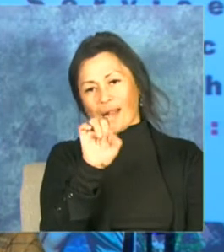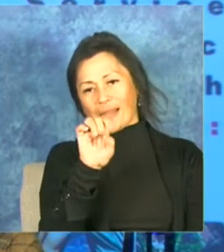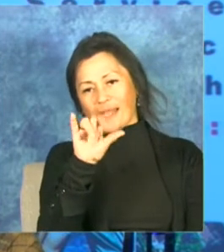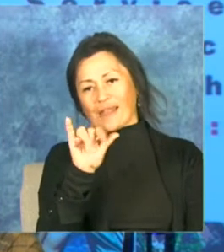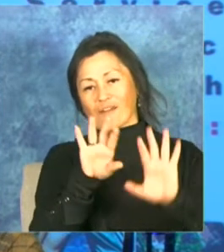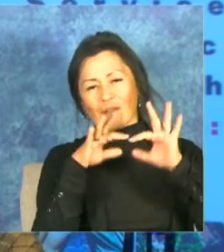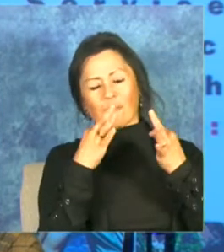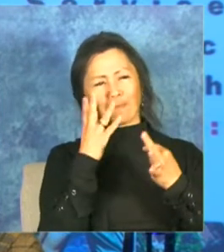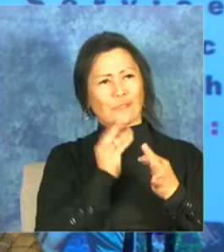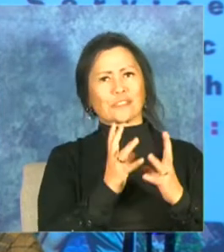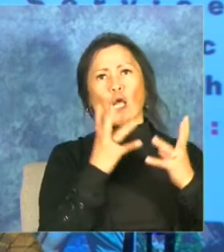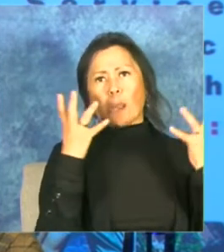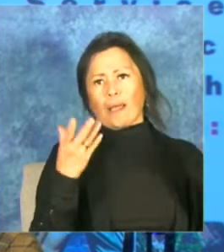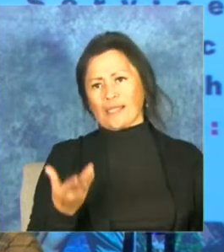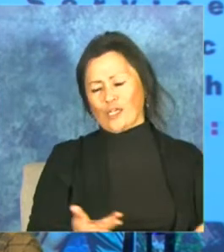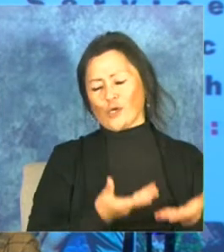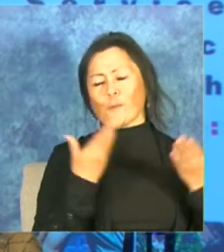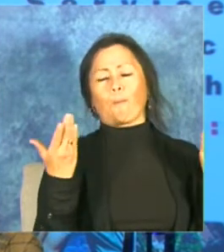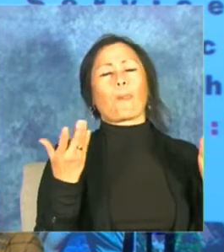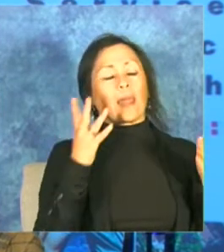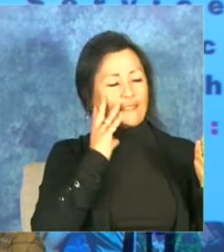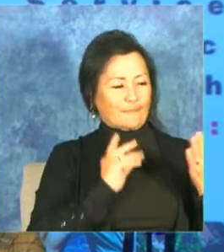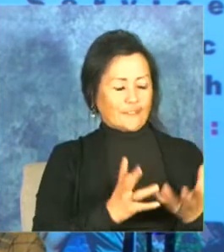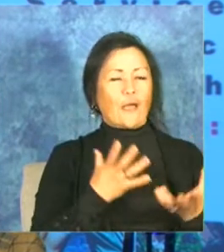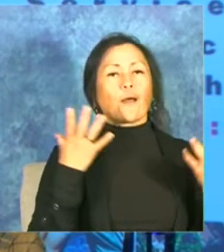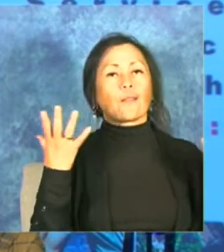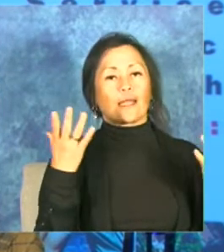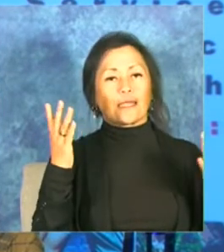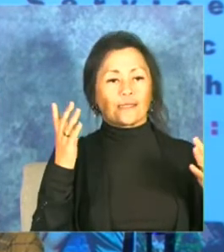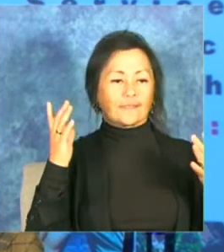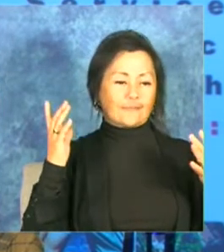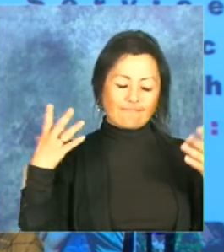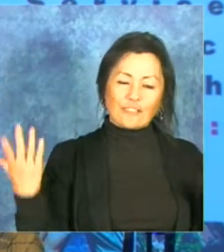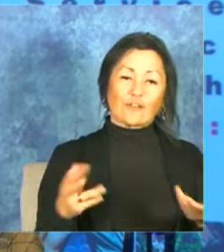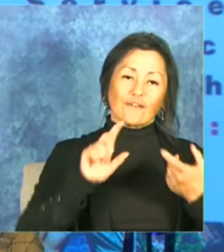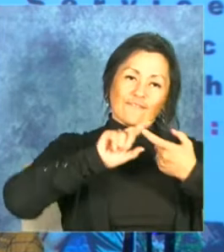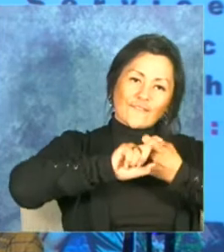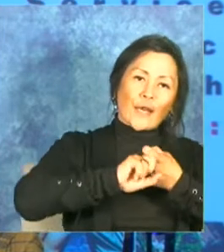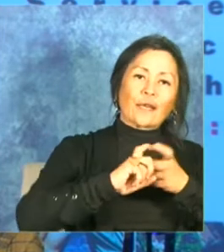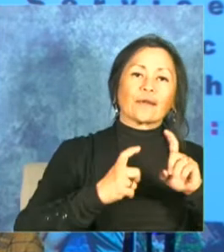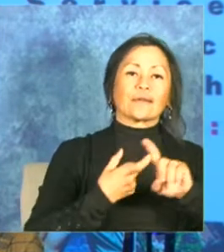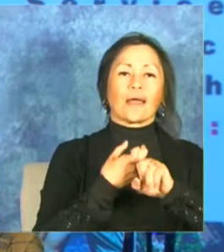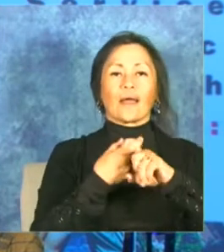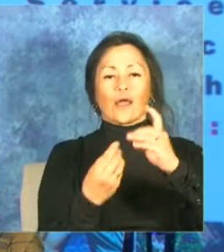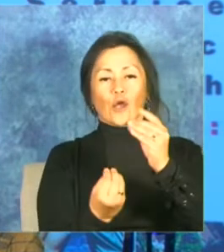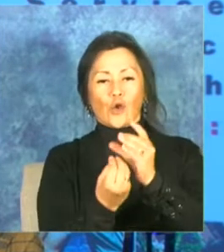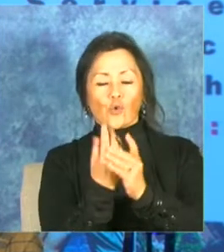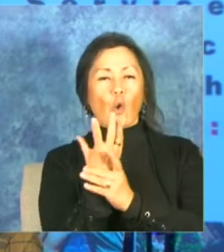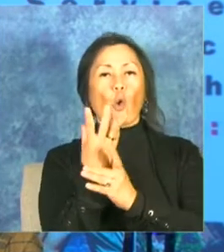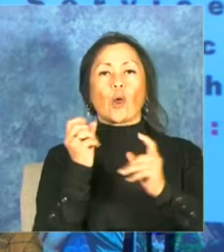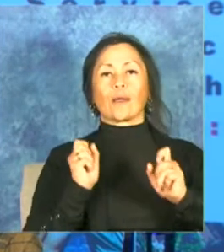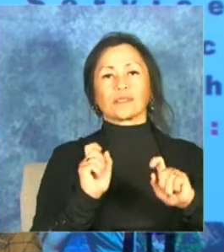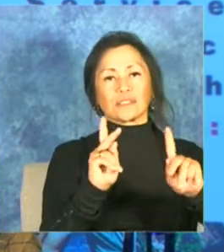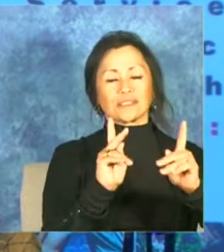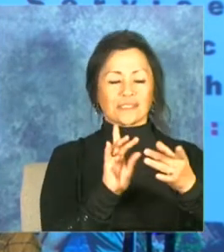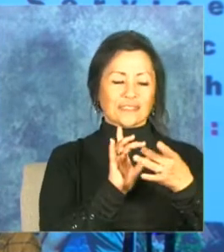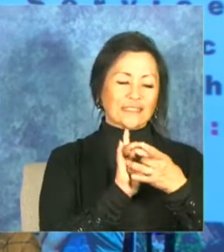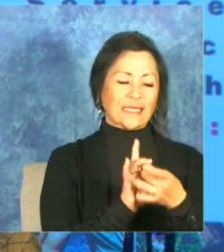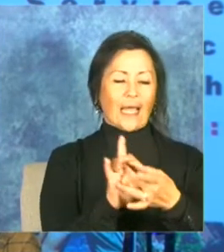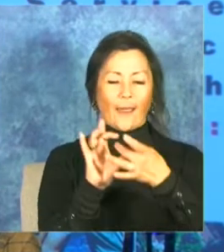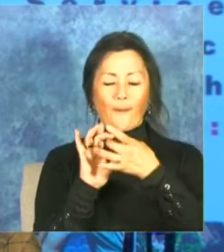God, they've gone through so much here. They've gone through a lot. Friendships and growing opportunities and